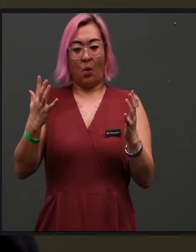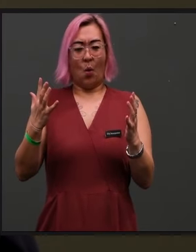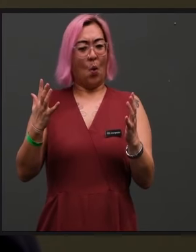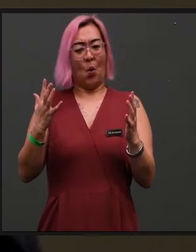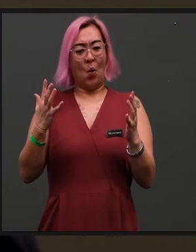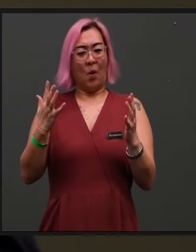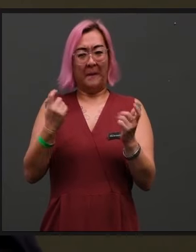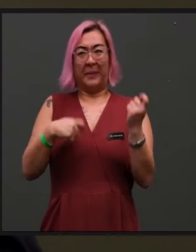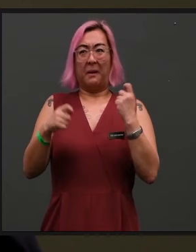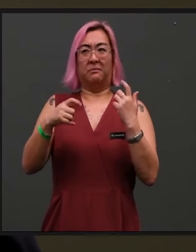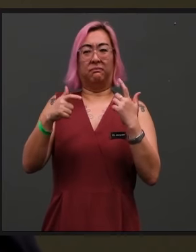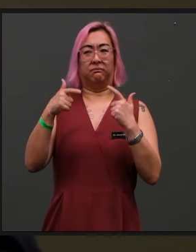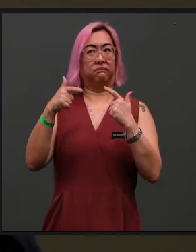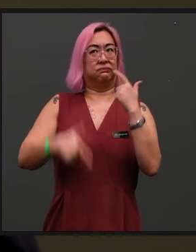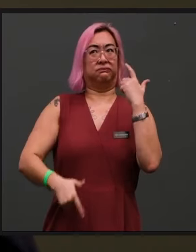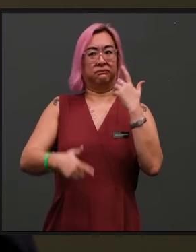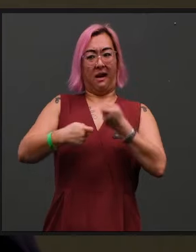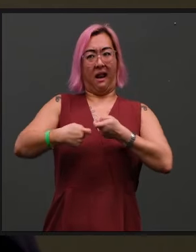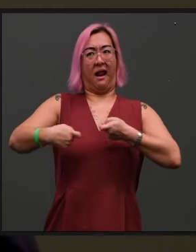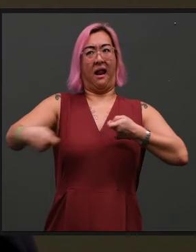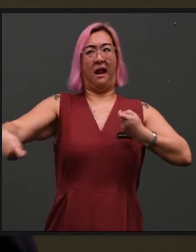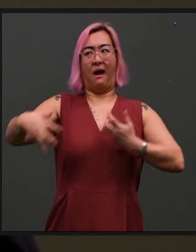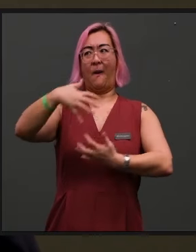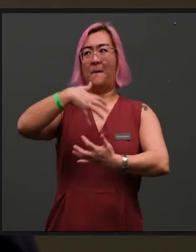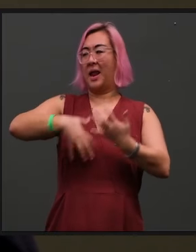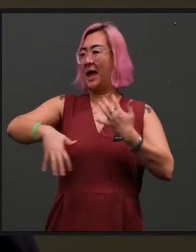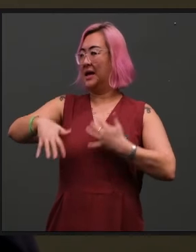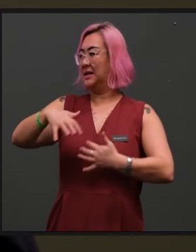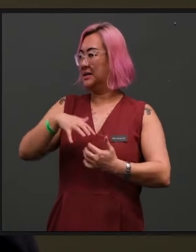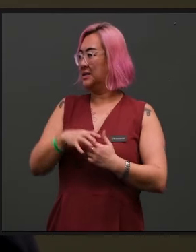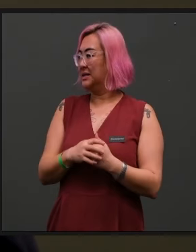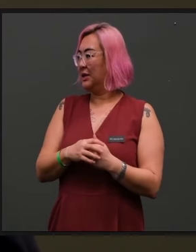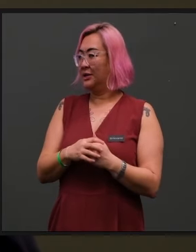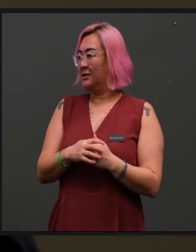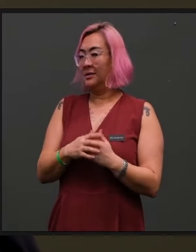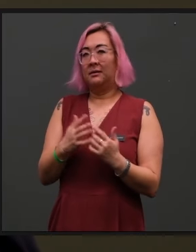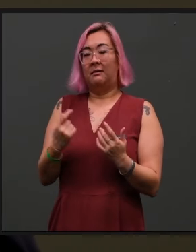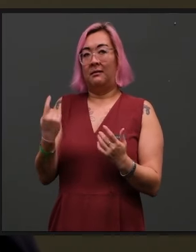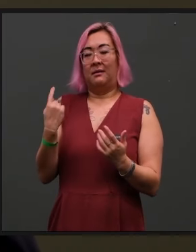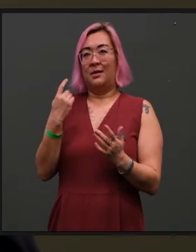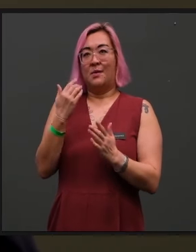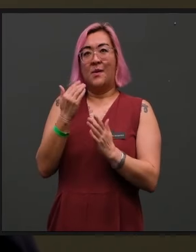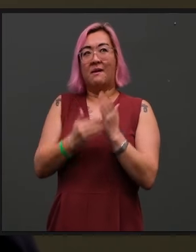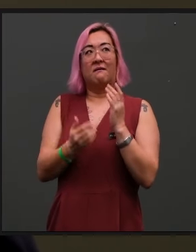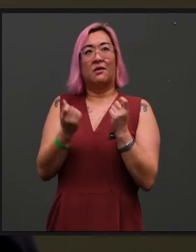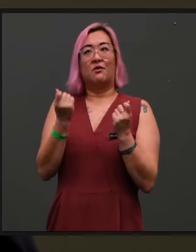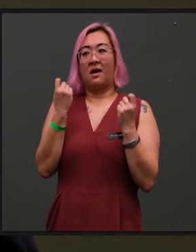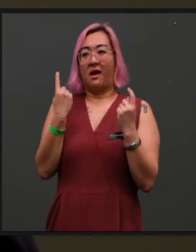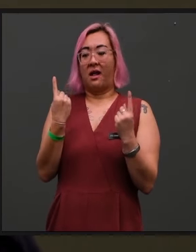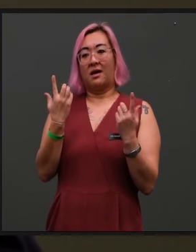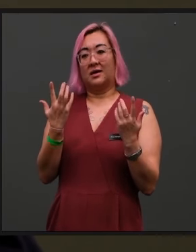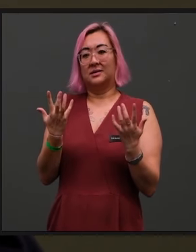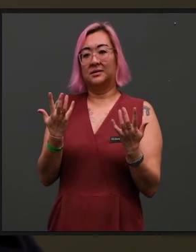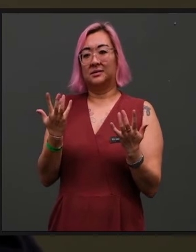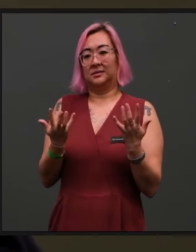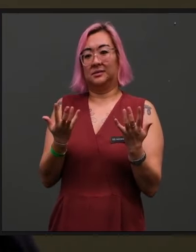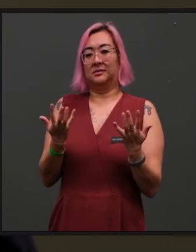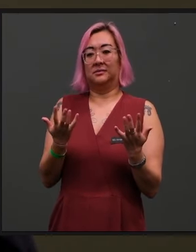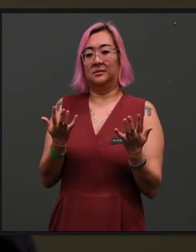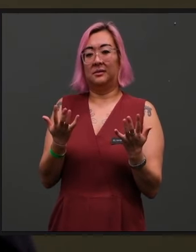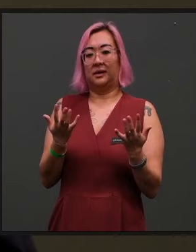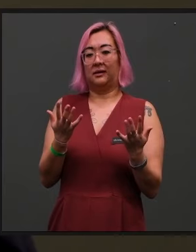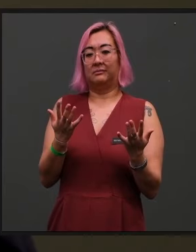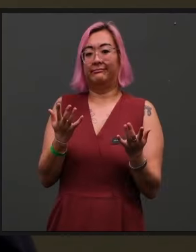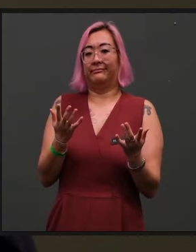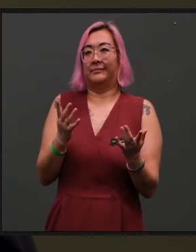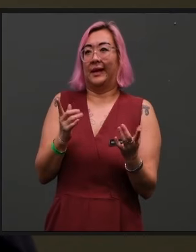It's, yeah, in a strange way, you don't realize like how like even if you try to